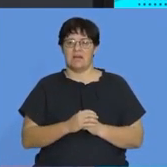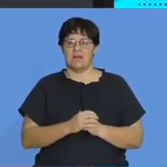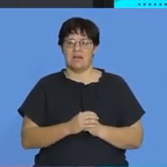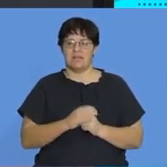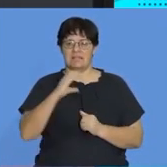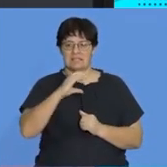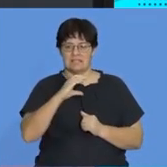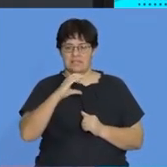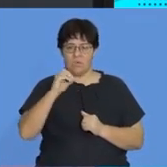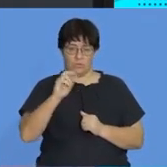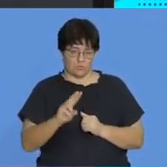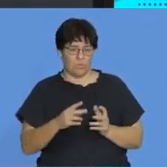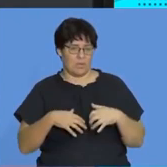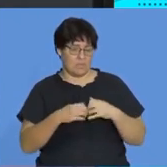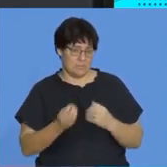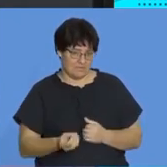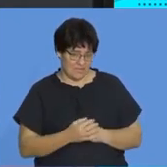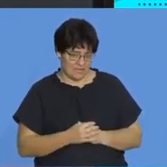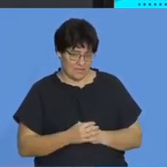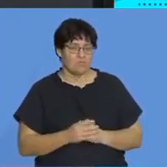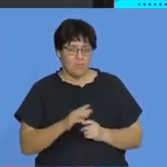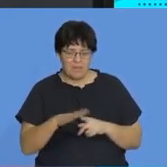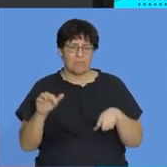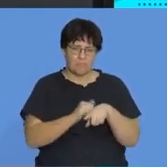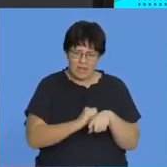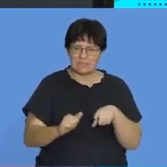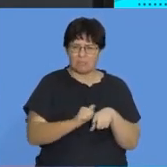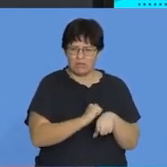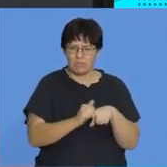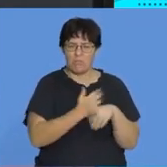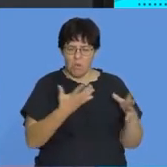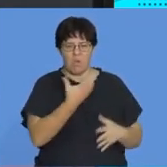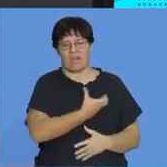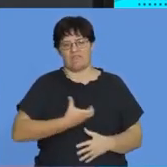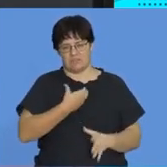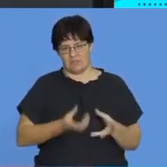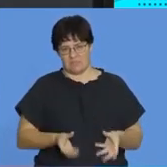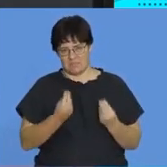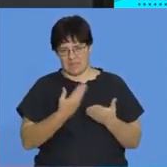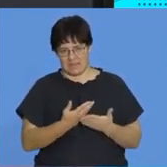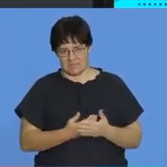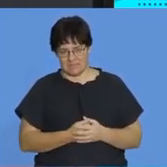practice these kind of problems, you know, quite often so that you become more comfortable in them.